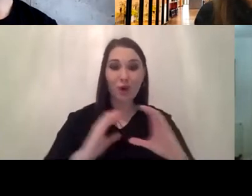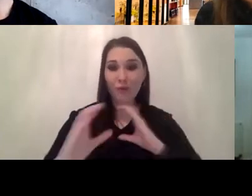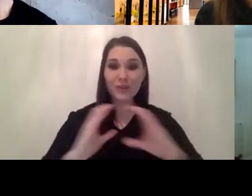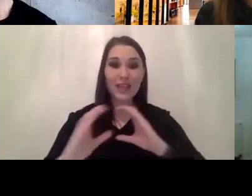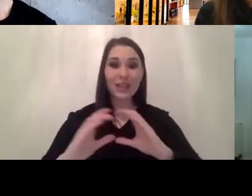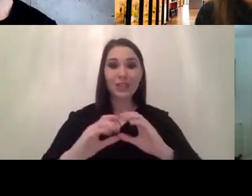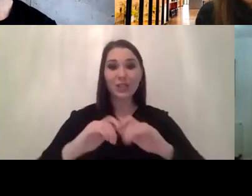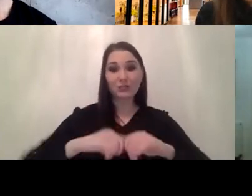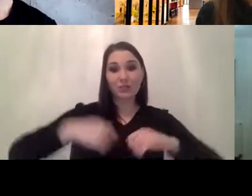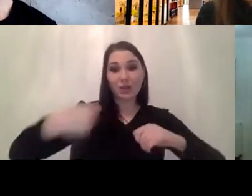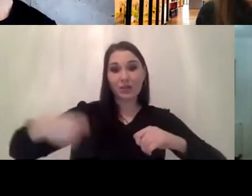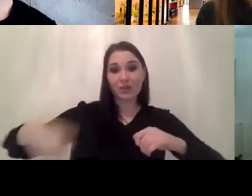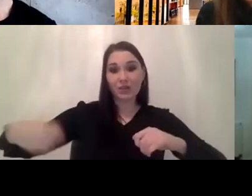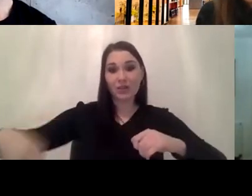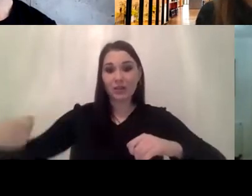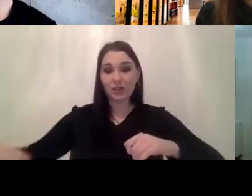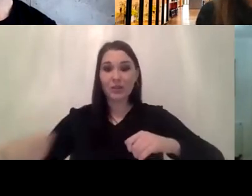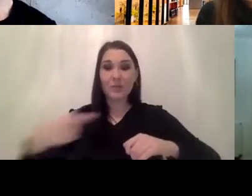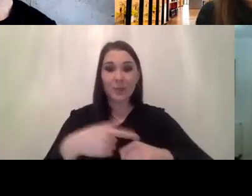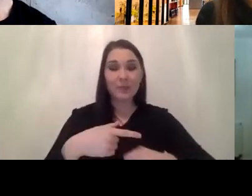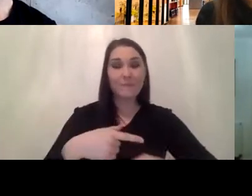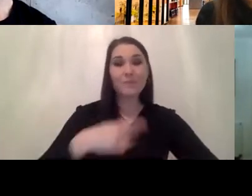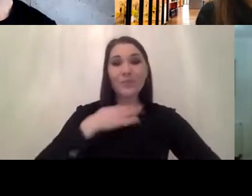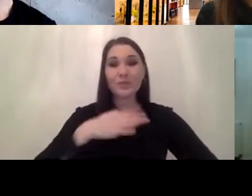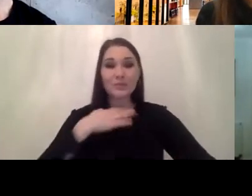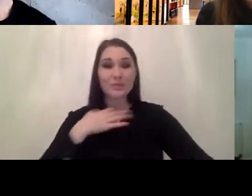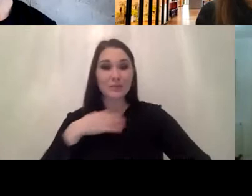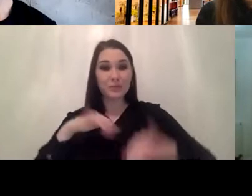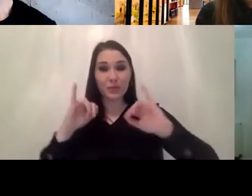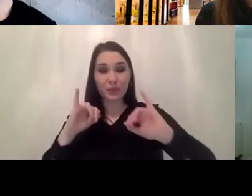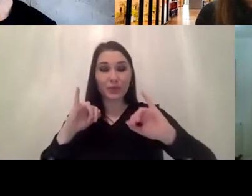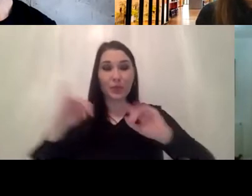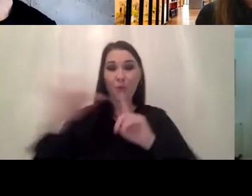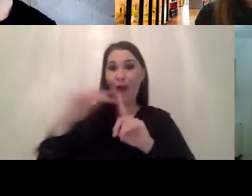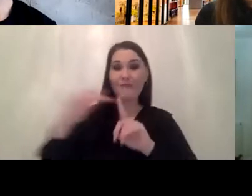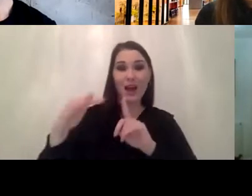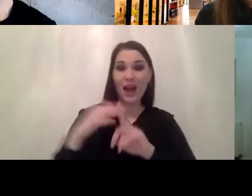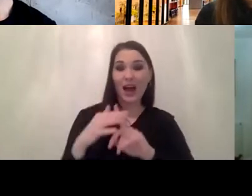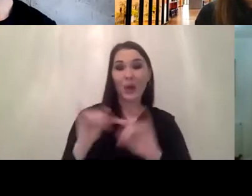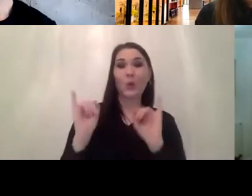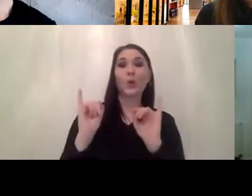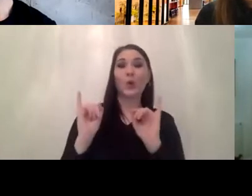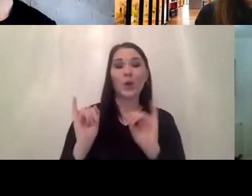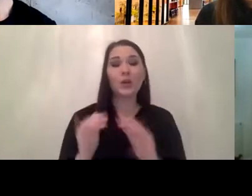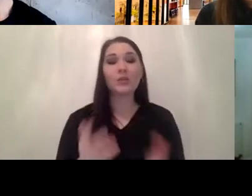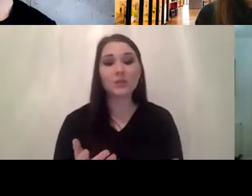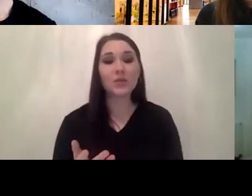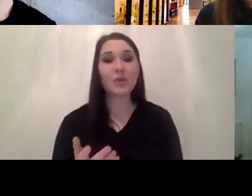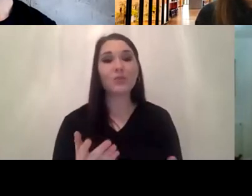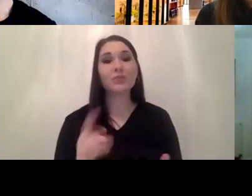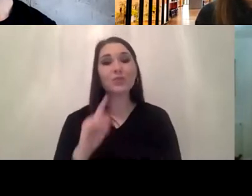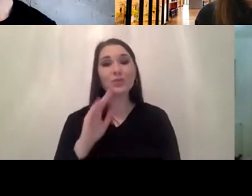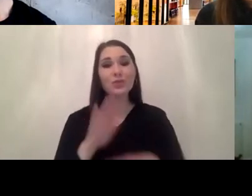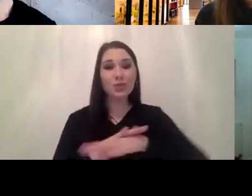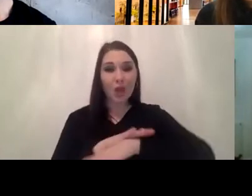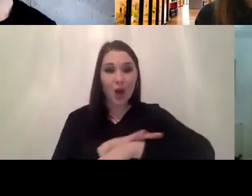someone starts sounding like a robot because their Wi-Fi is not very good. So I think it's really important to sort of slow the